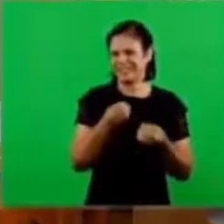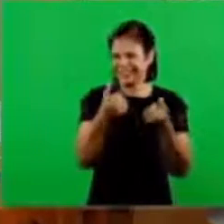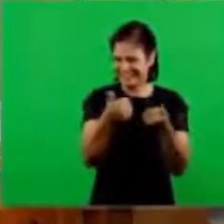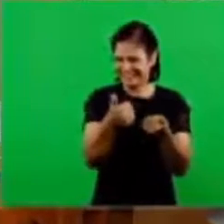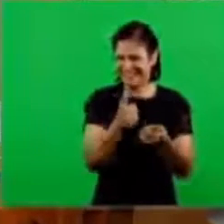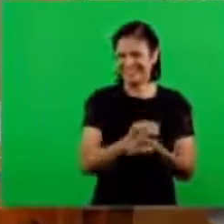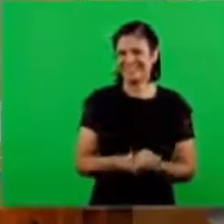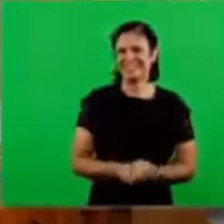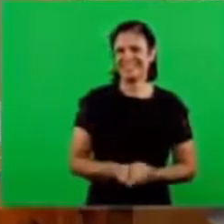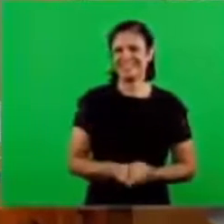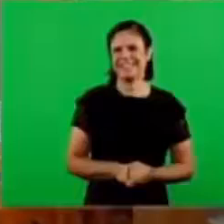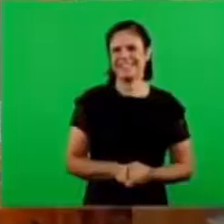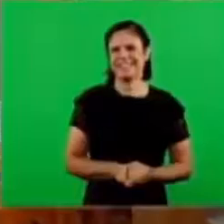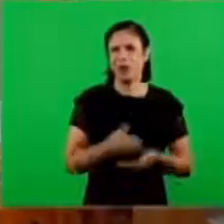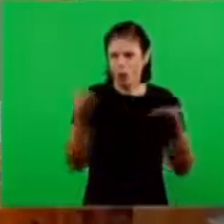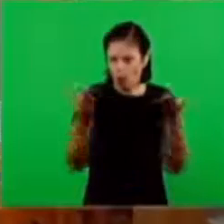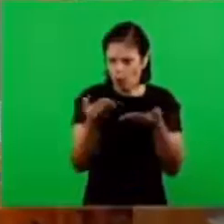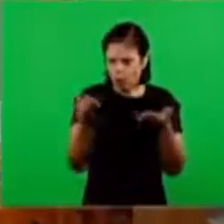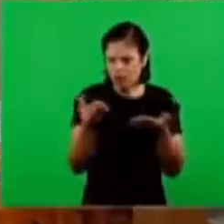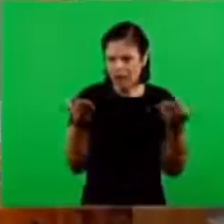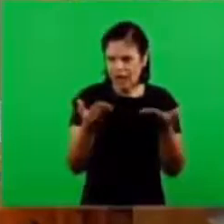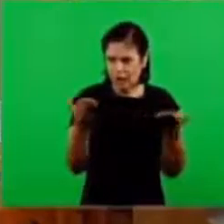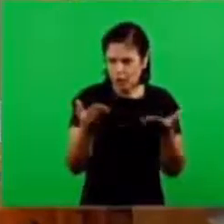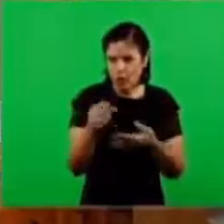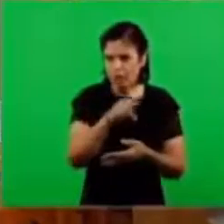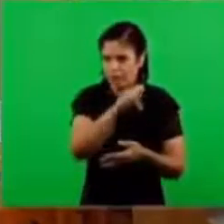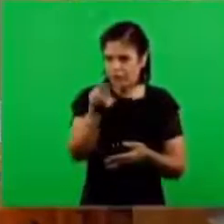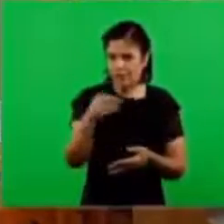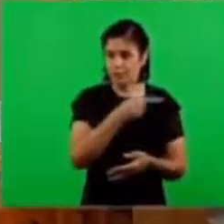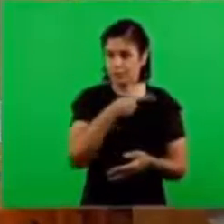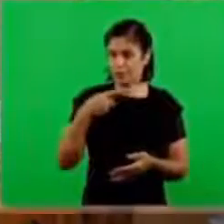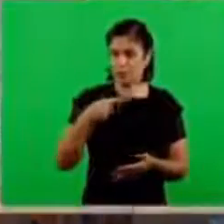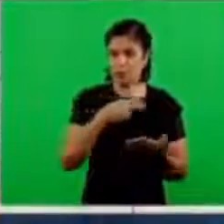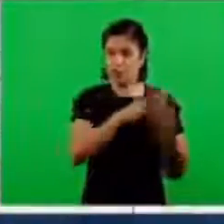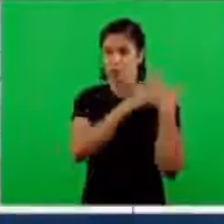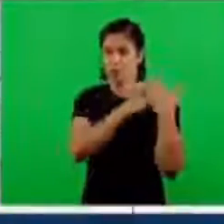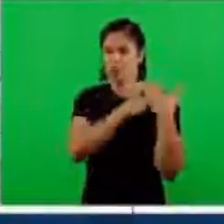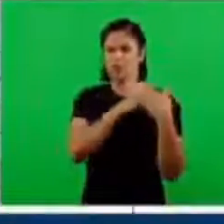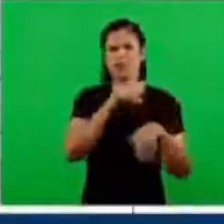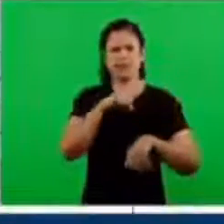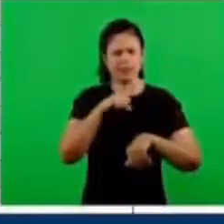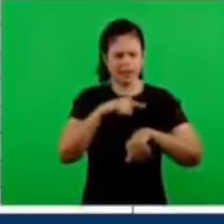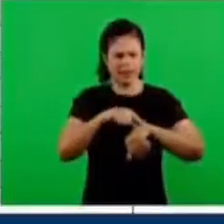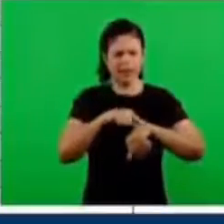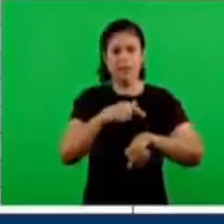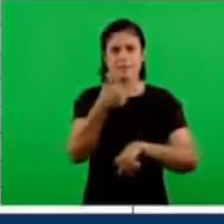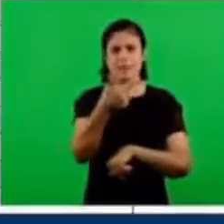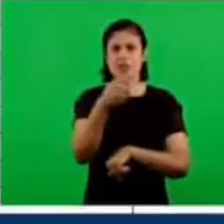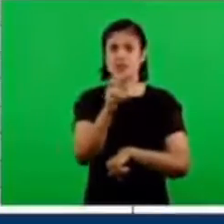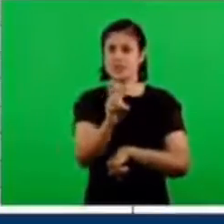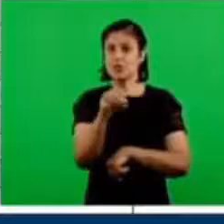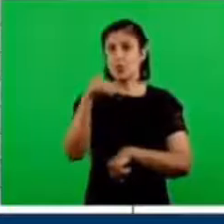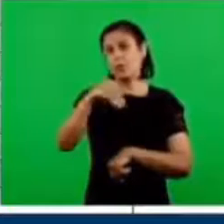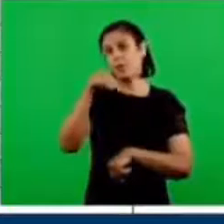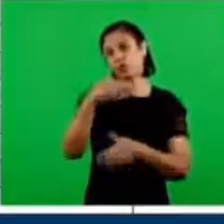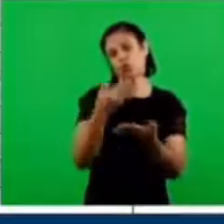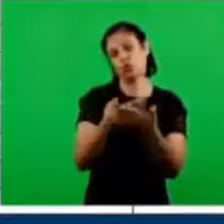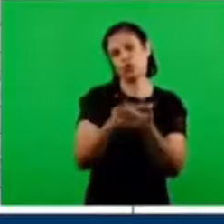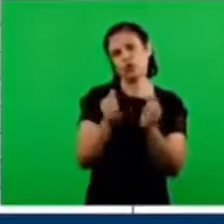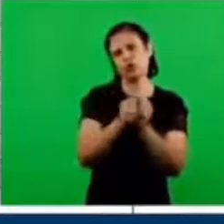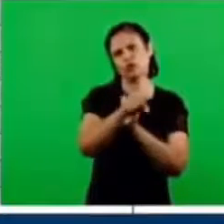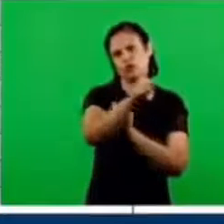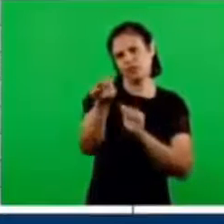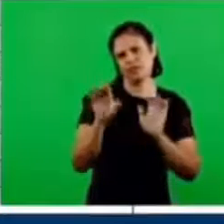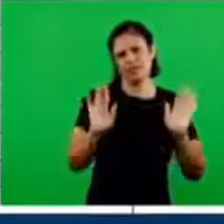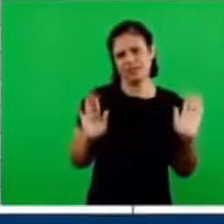brethren afterwards may bring this subject, but today it is it's the responsibility of the pastor.